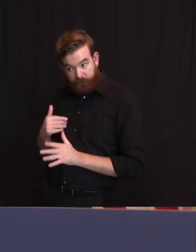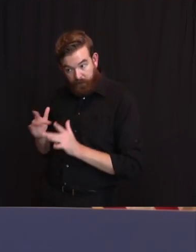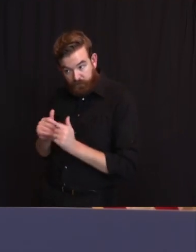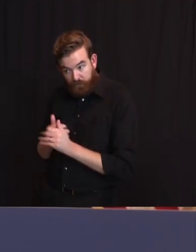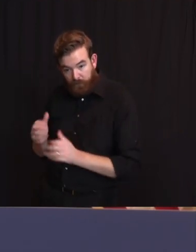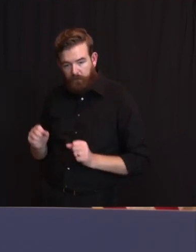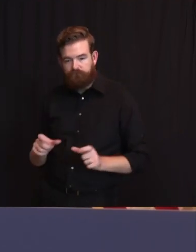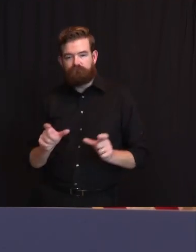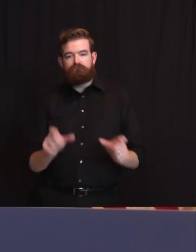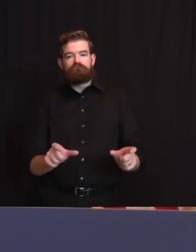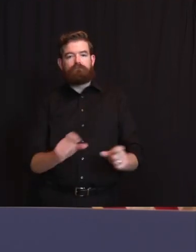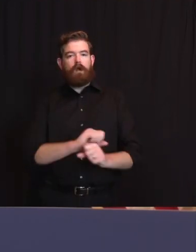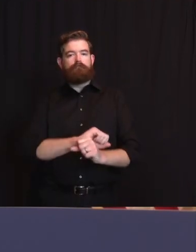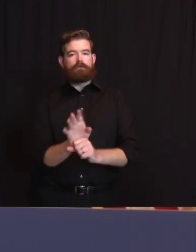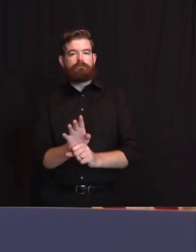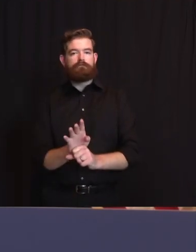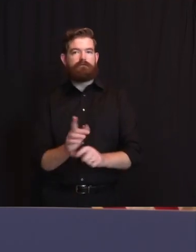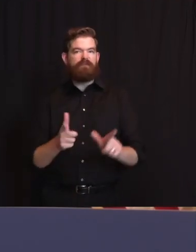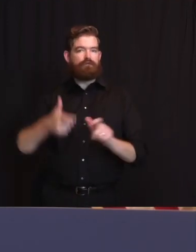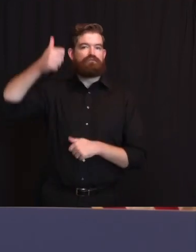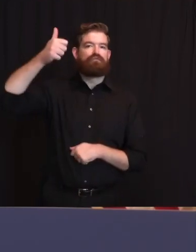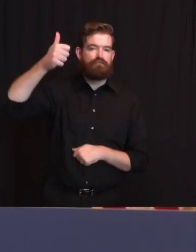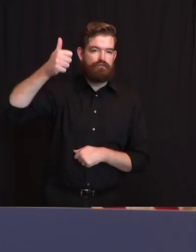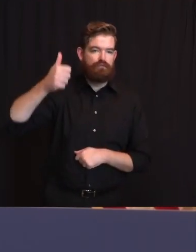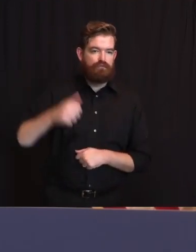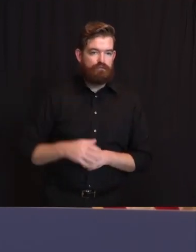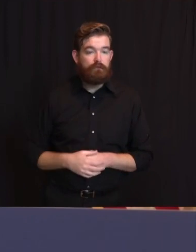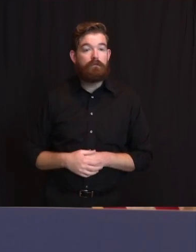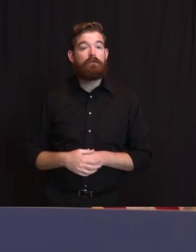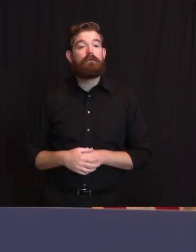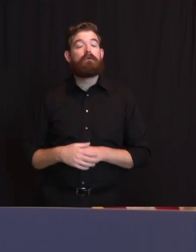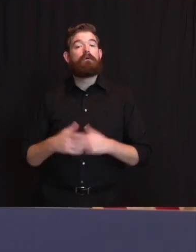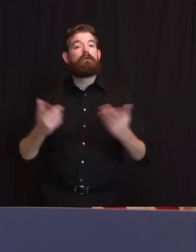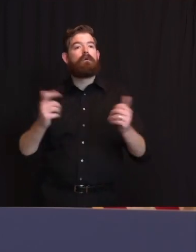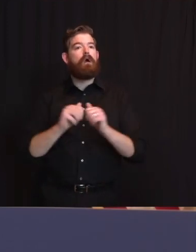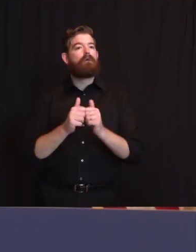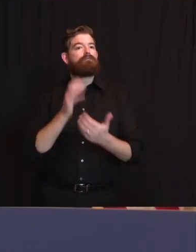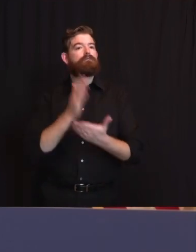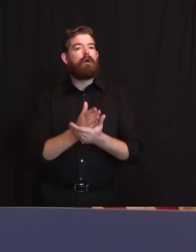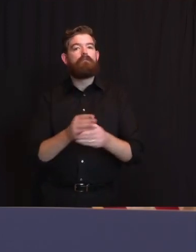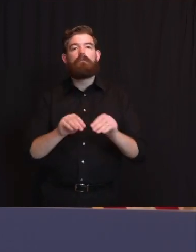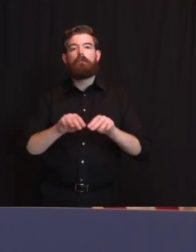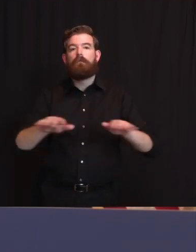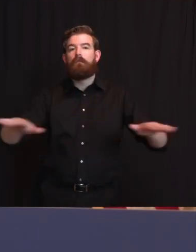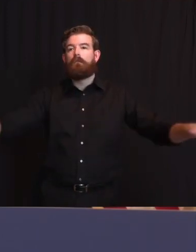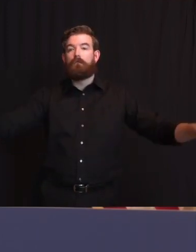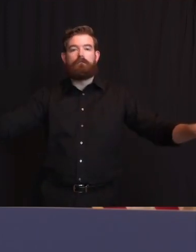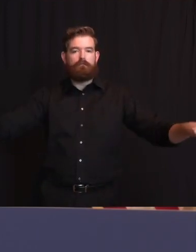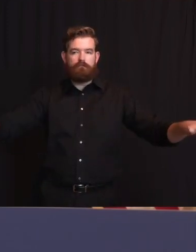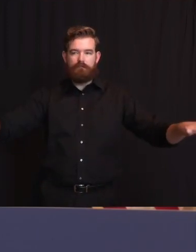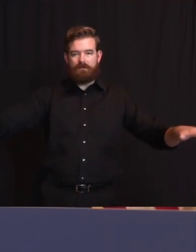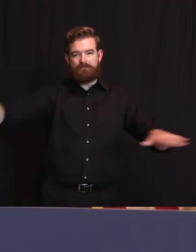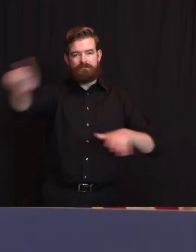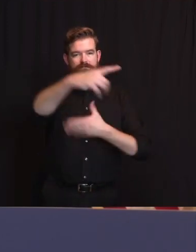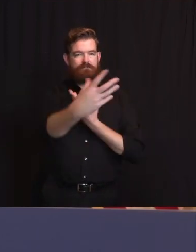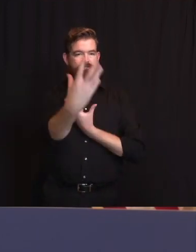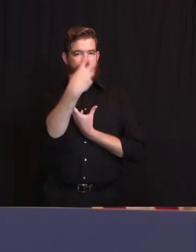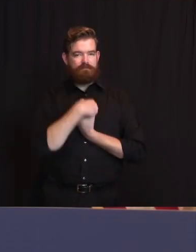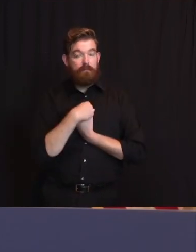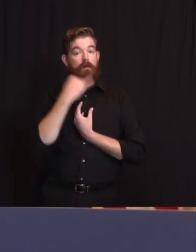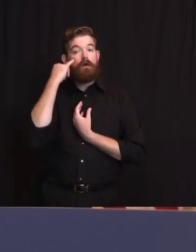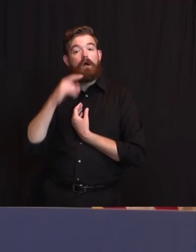efforts to break the chain of transmission depends on everyone's participation. If a contact tracer calls, do the